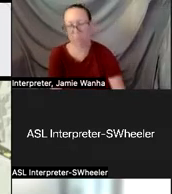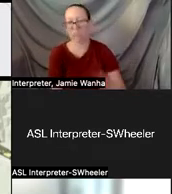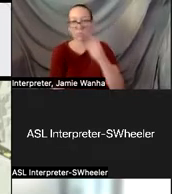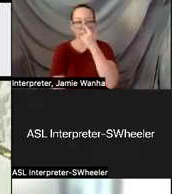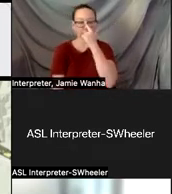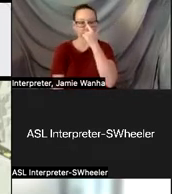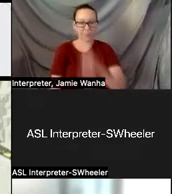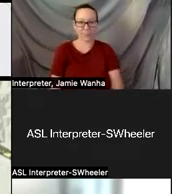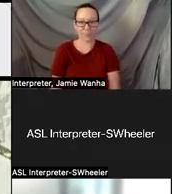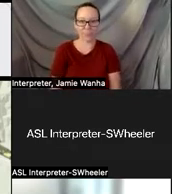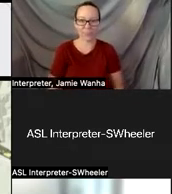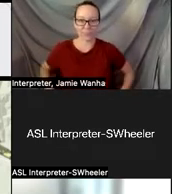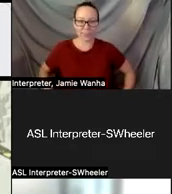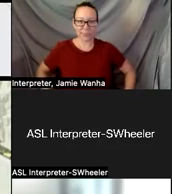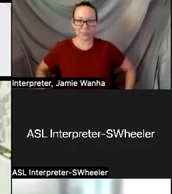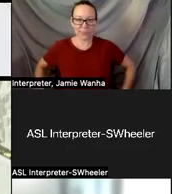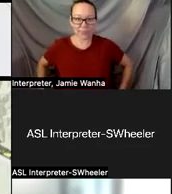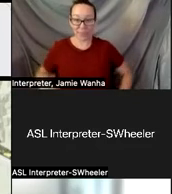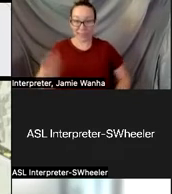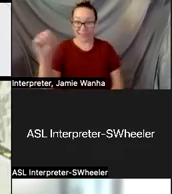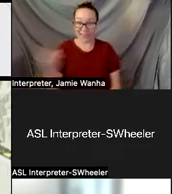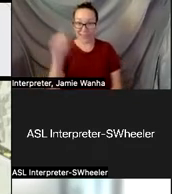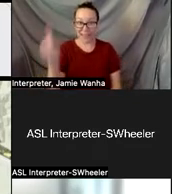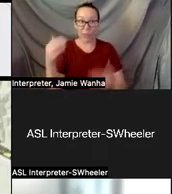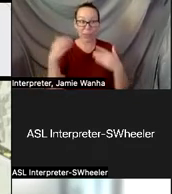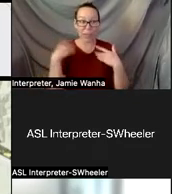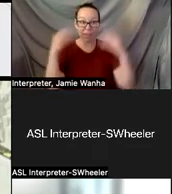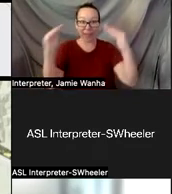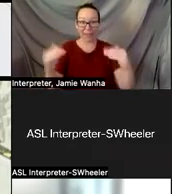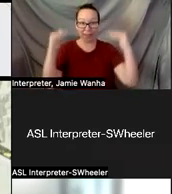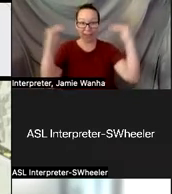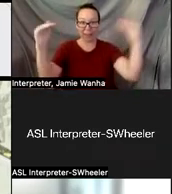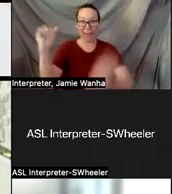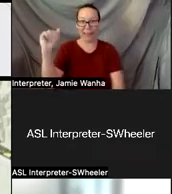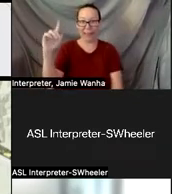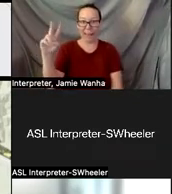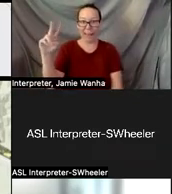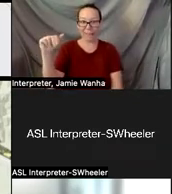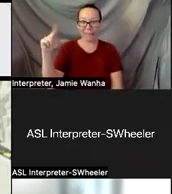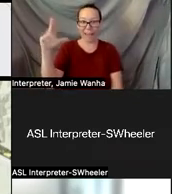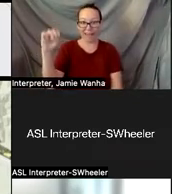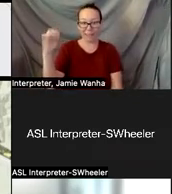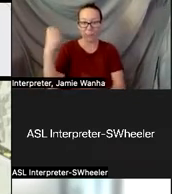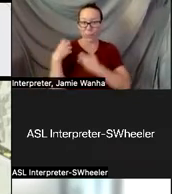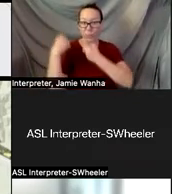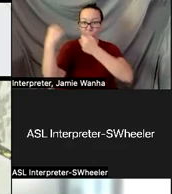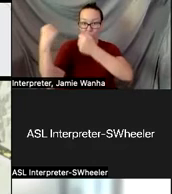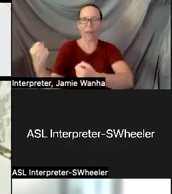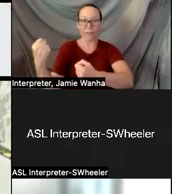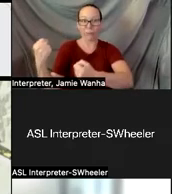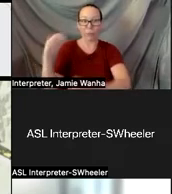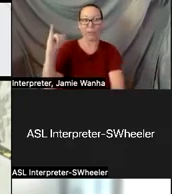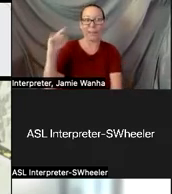one thing that we're doing in San Diego. It's called the Advanced Recovery Initiative. Every government employee in the state of